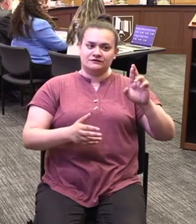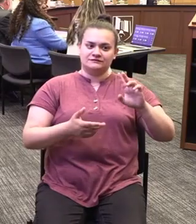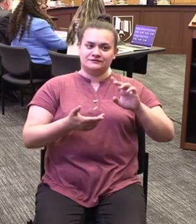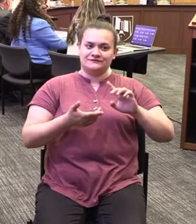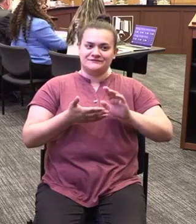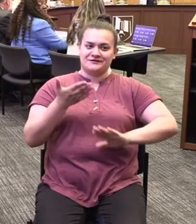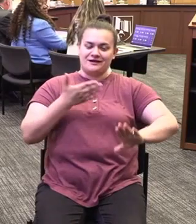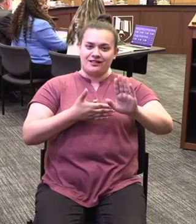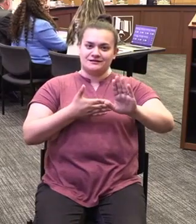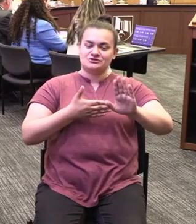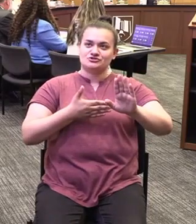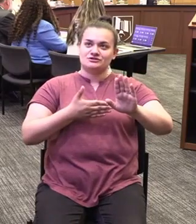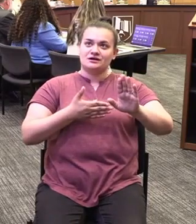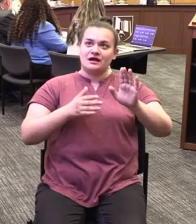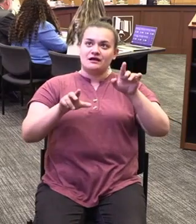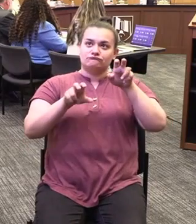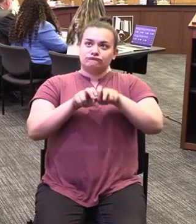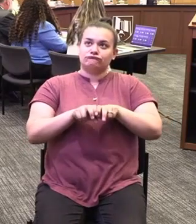next to him.